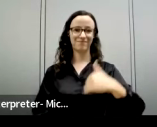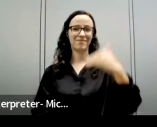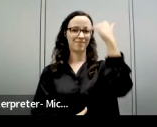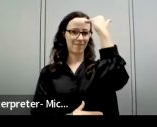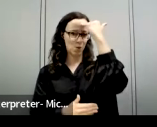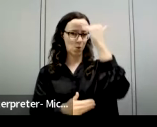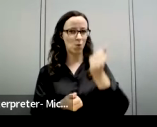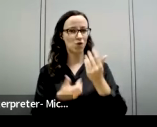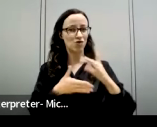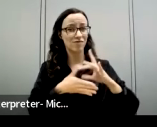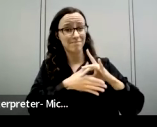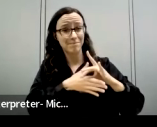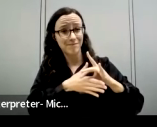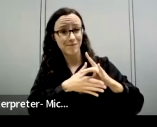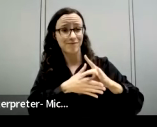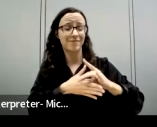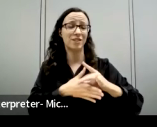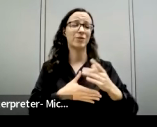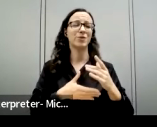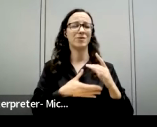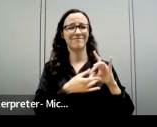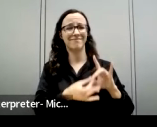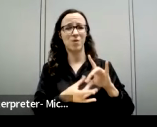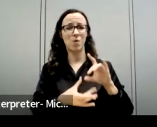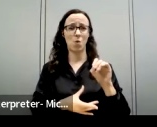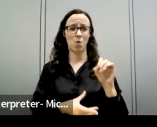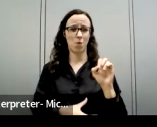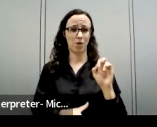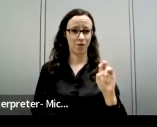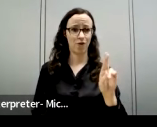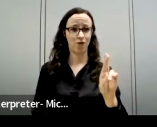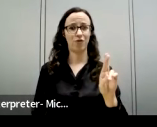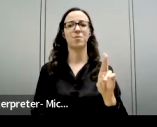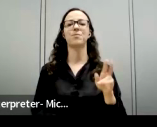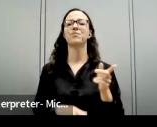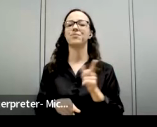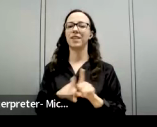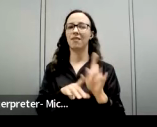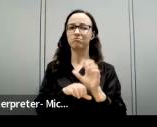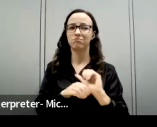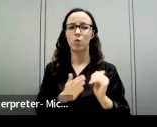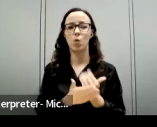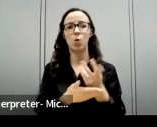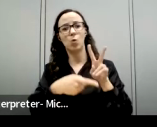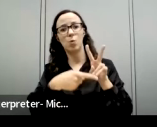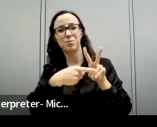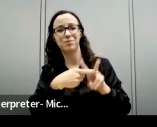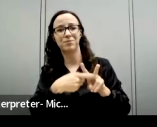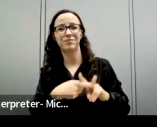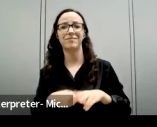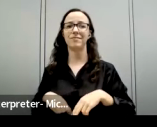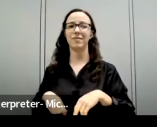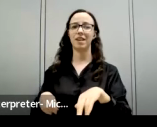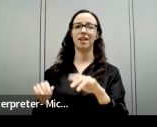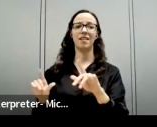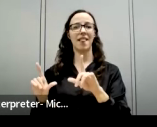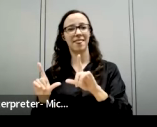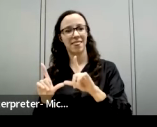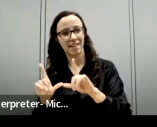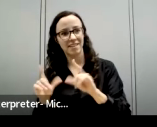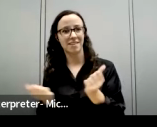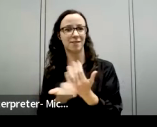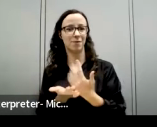and material when it comes to OERs. So as you're getting used to the new terminology, the licenses, and anything that we're talking